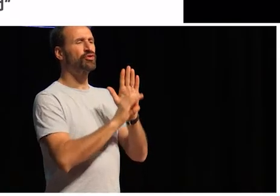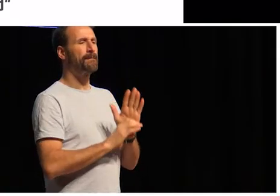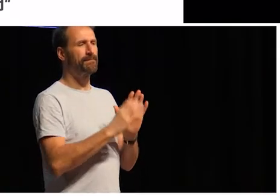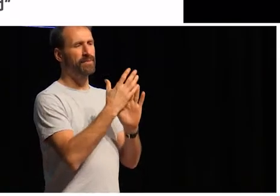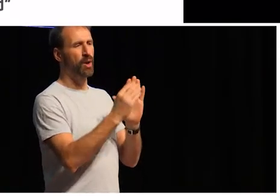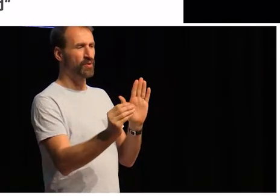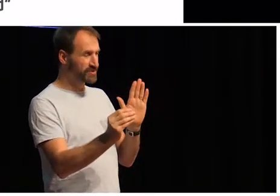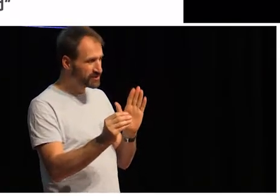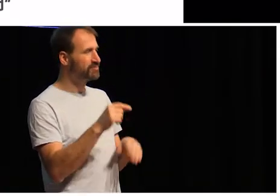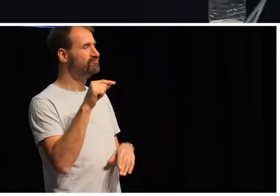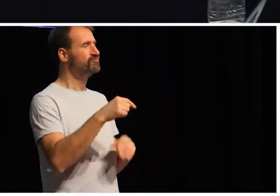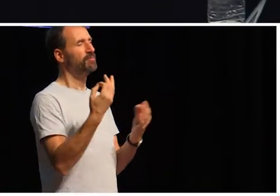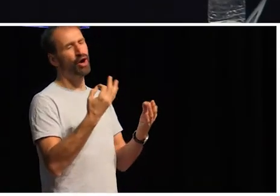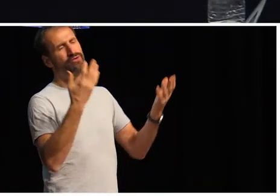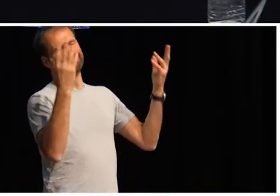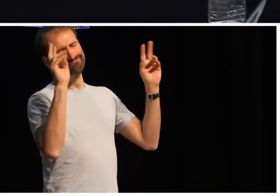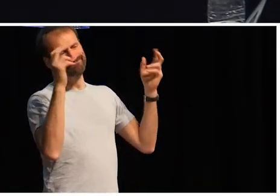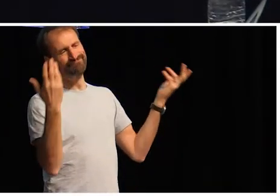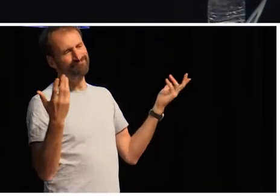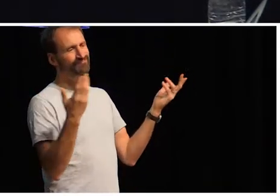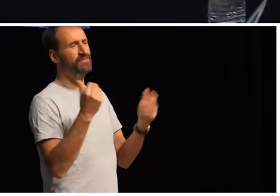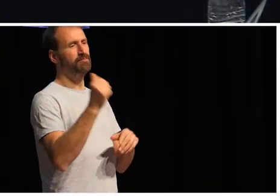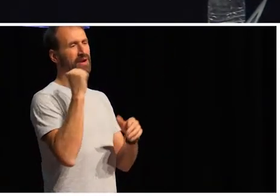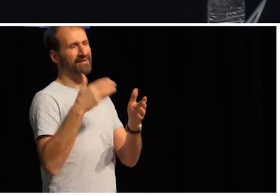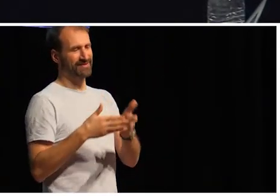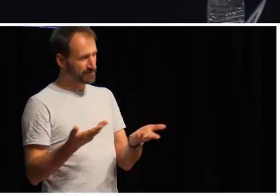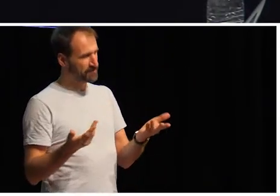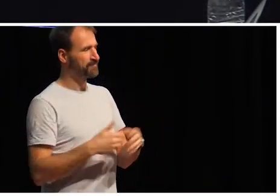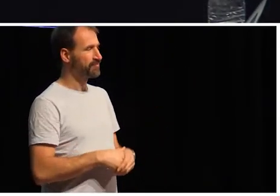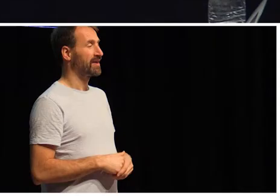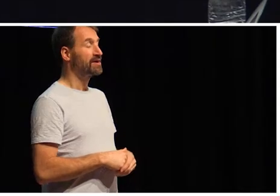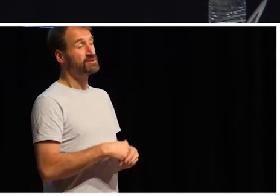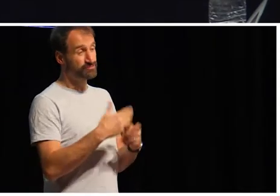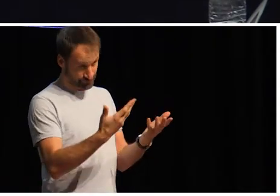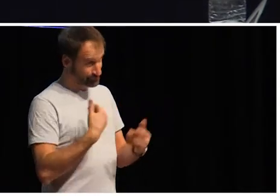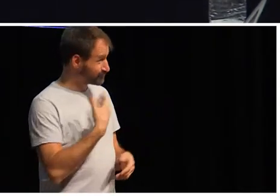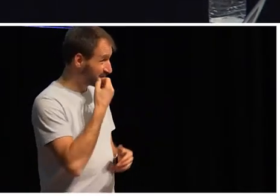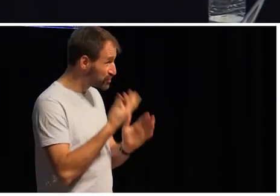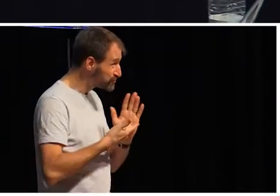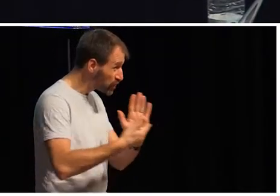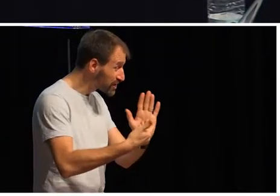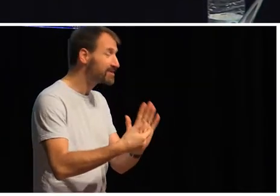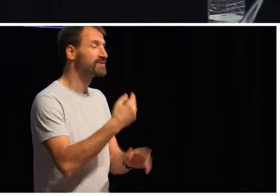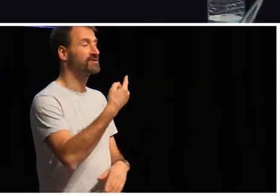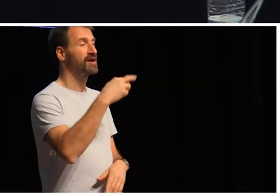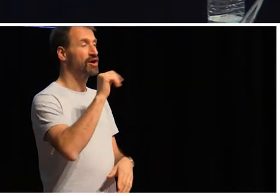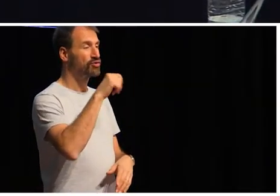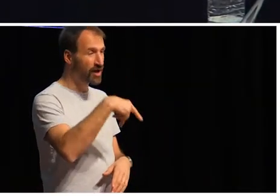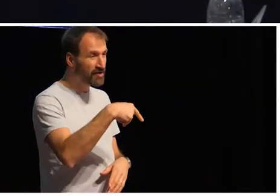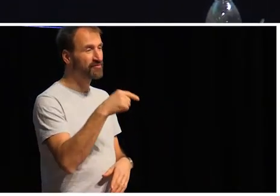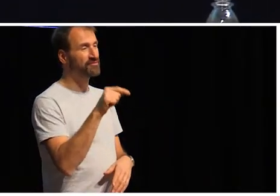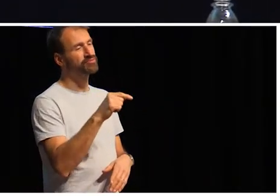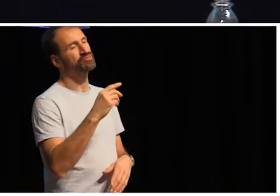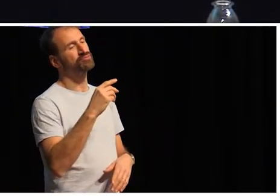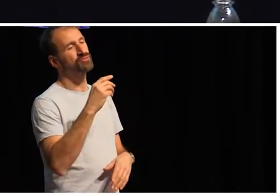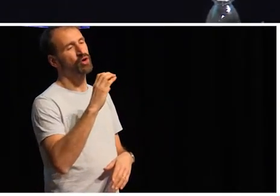back end in this case i would like to introduce to you graph cool which is a cloud provider or